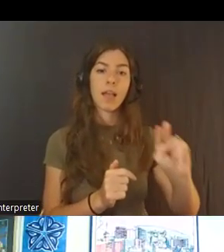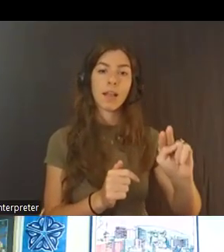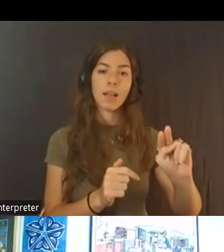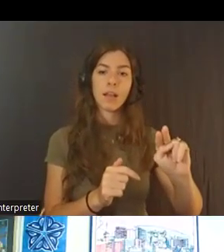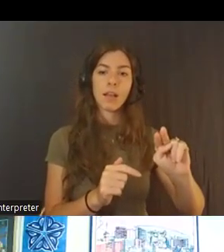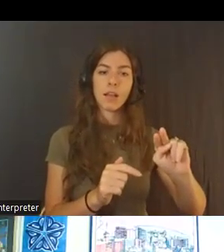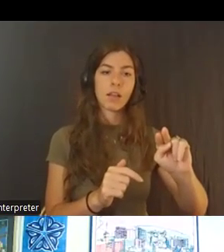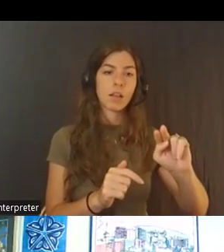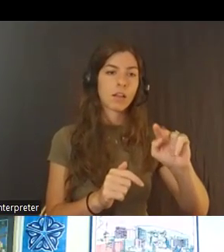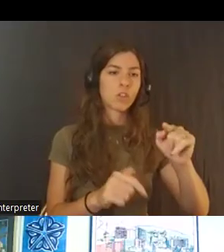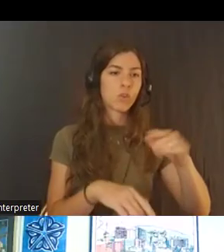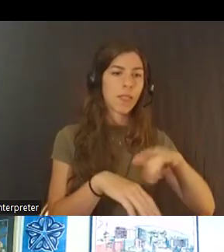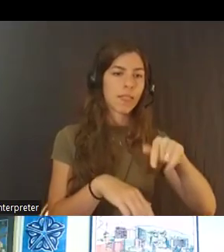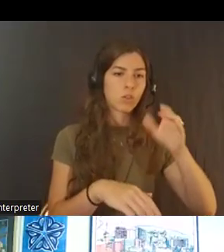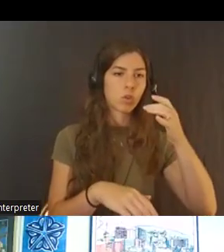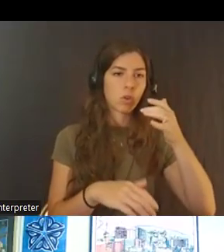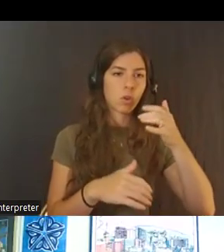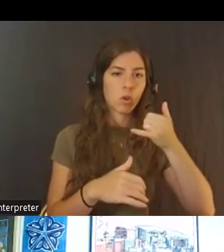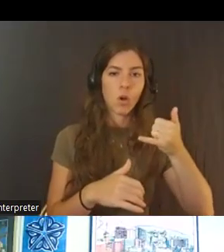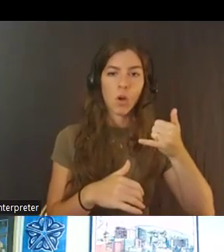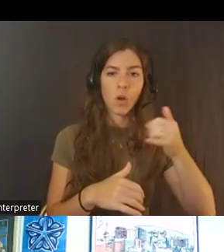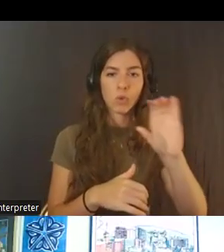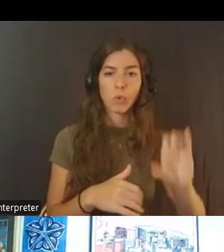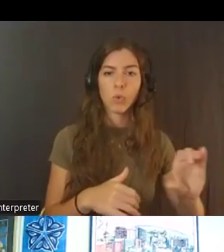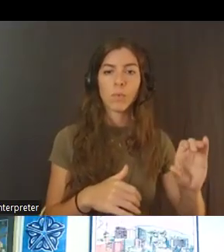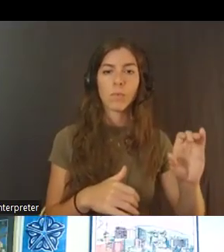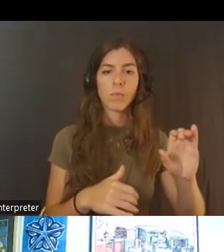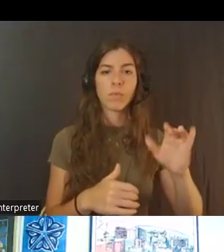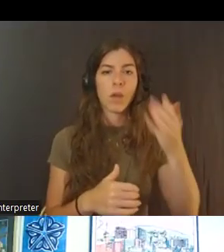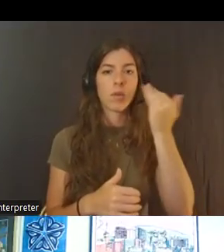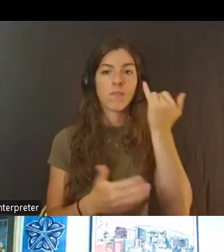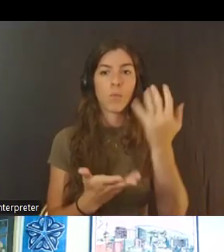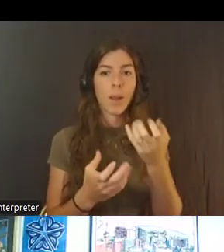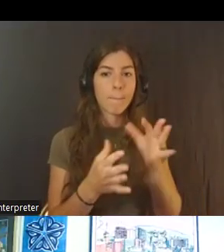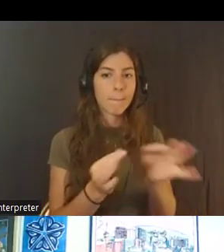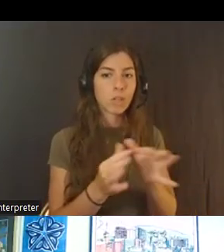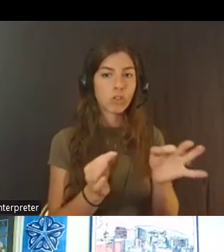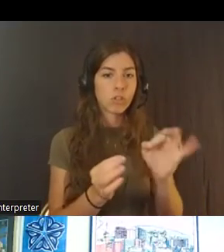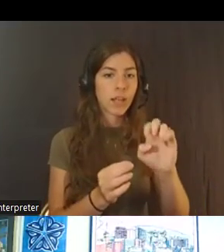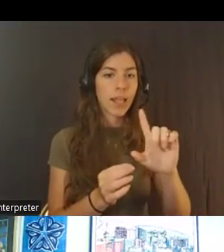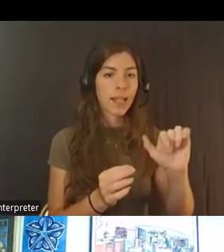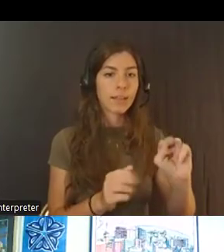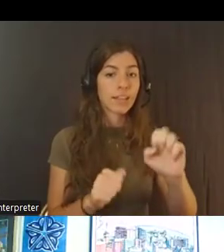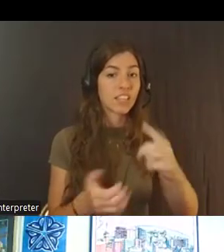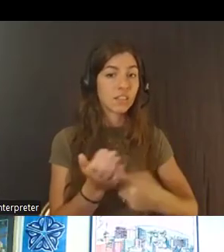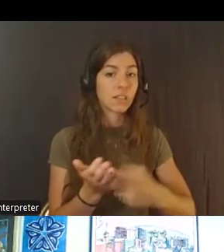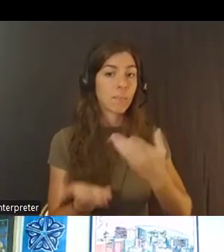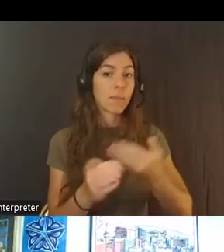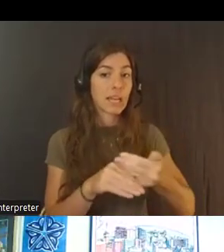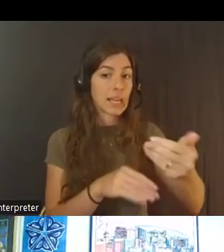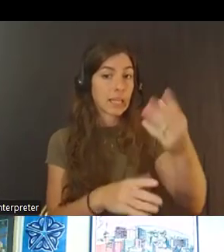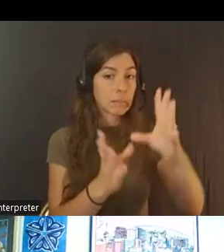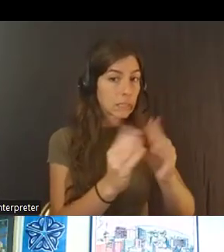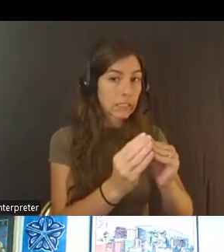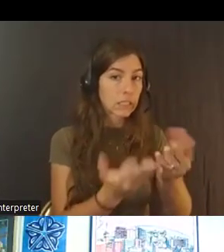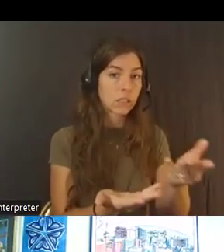know, Ellen, if you want to mention that we could, Ellen could talk about it maybe at the next meeting.